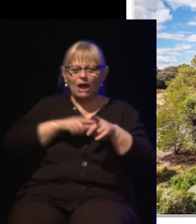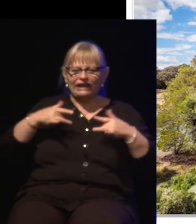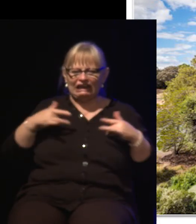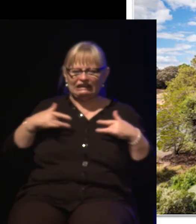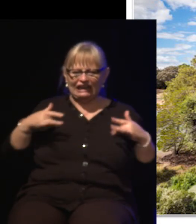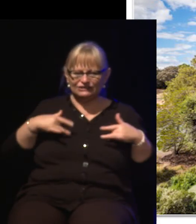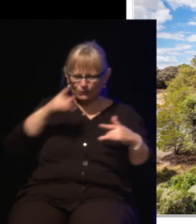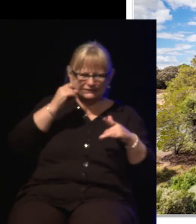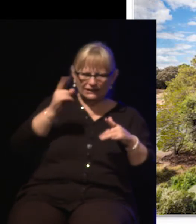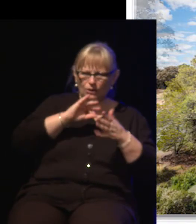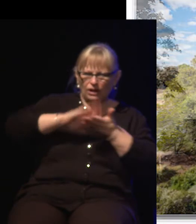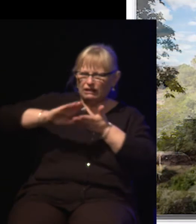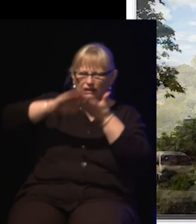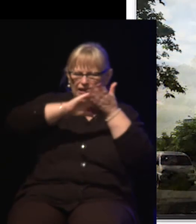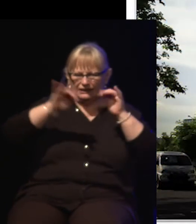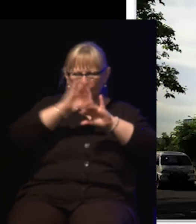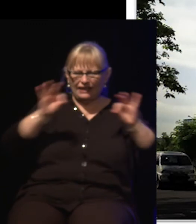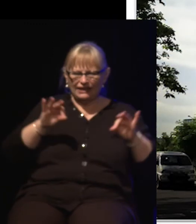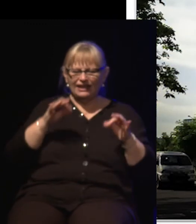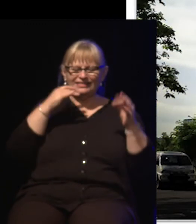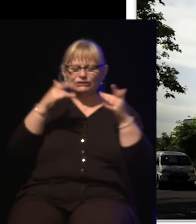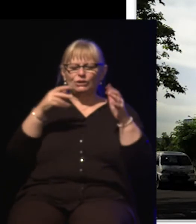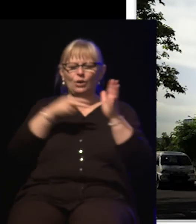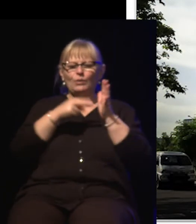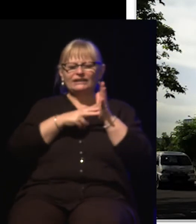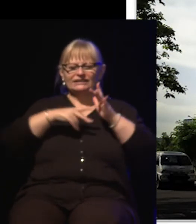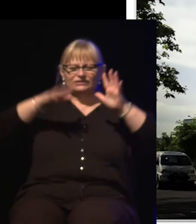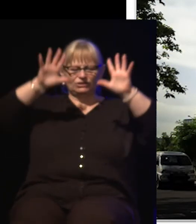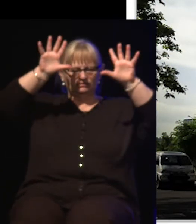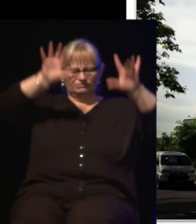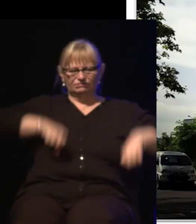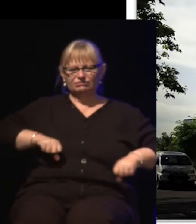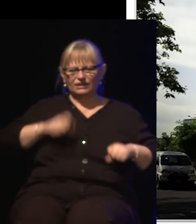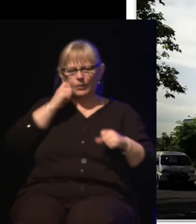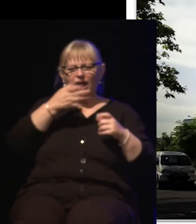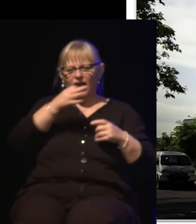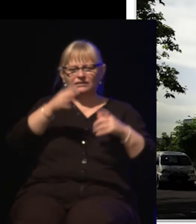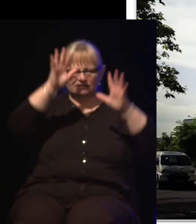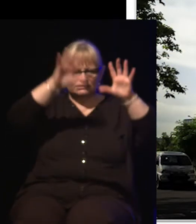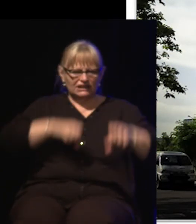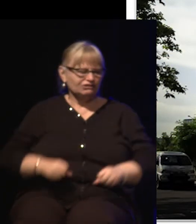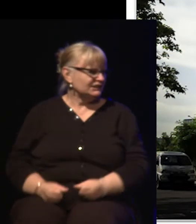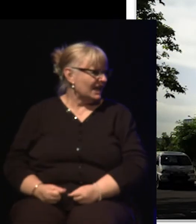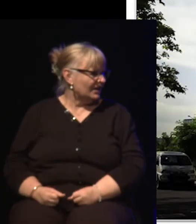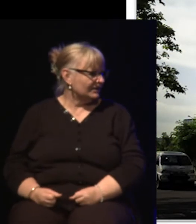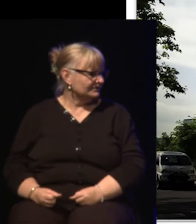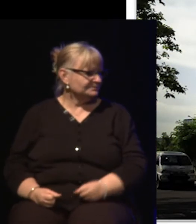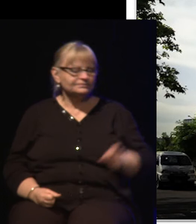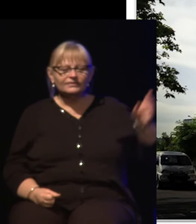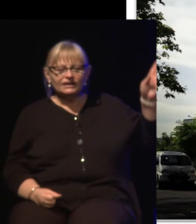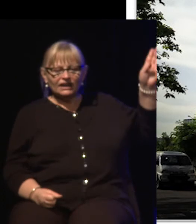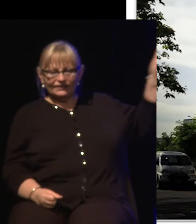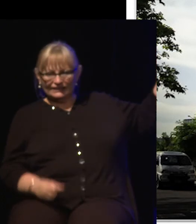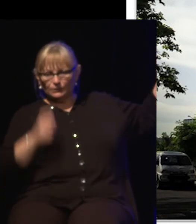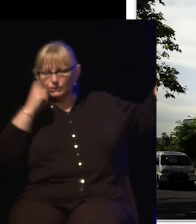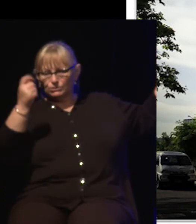can see it hasn't been cleaned or taken care of in a while. They're probably waiting for it to get so run down, people ask them to tear it down. This building is definitely